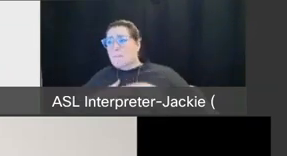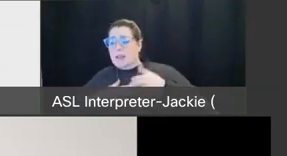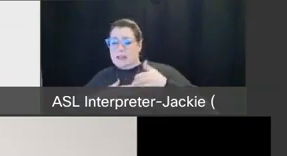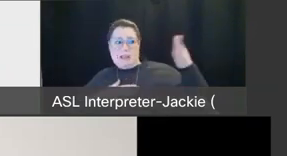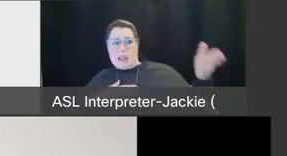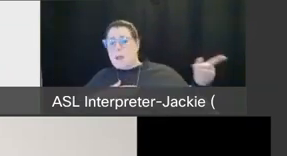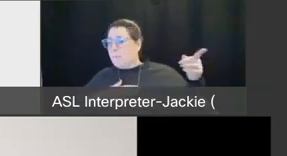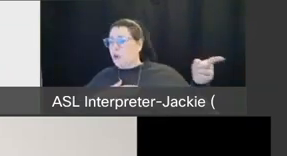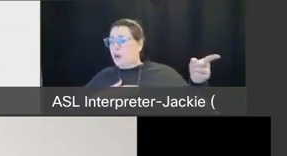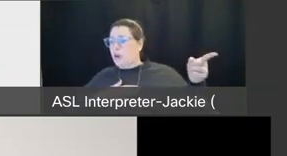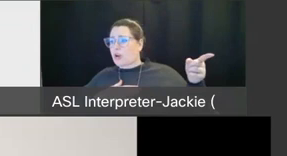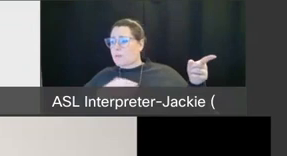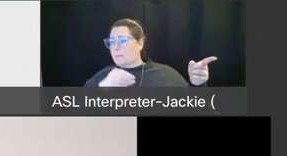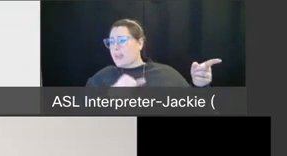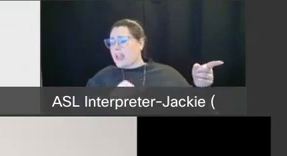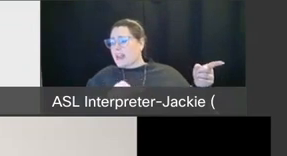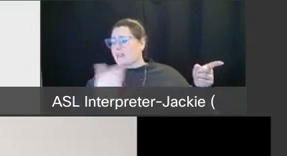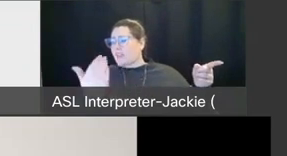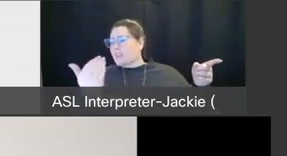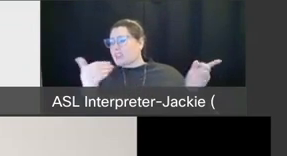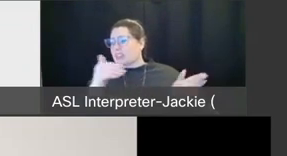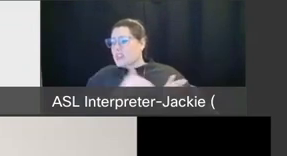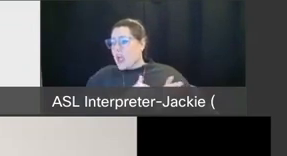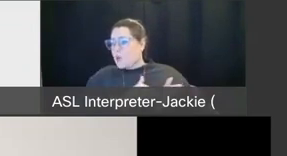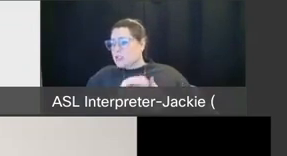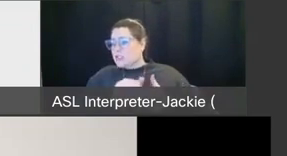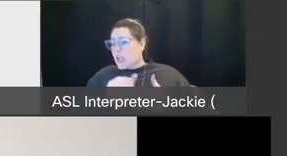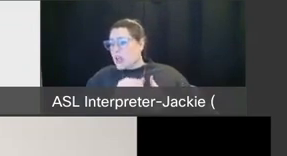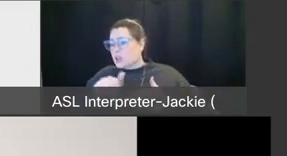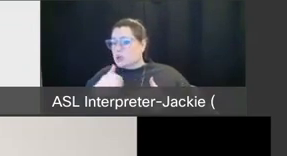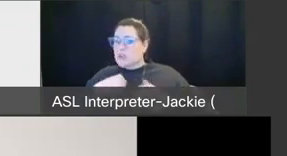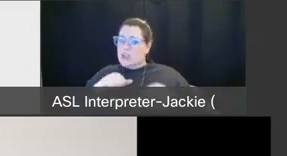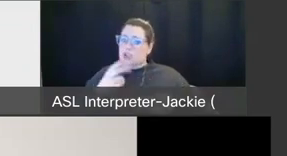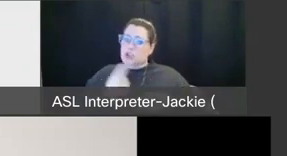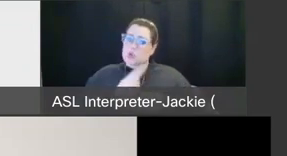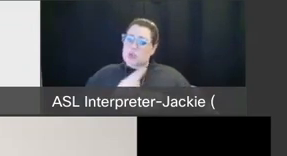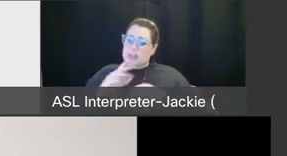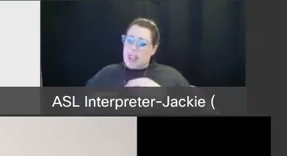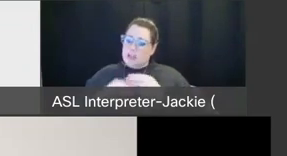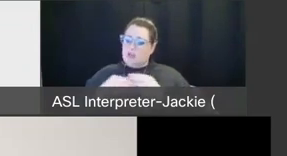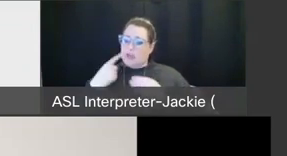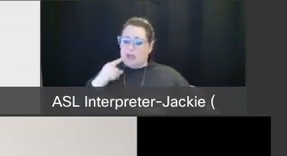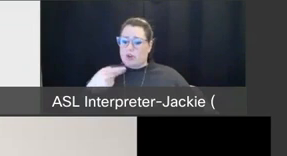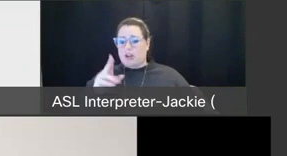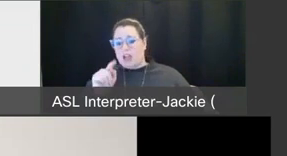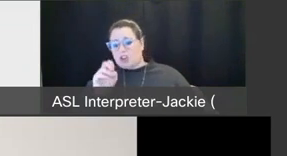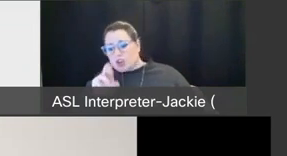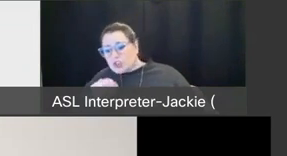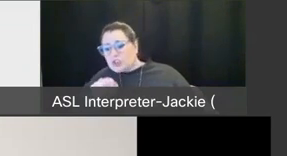for 15. I could probably use that extra 5 to do my gutters. And so you hire some other company. Well, guess